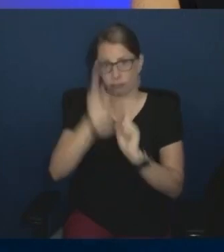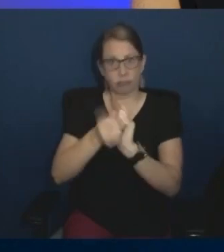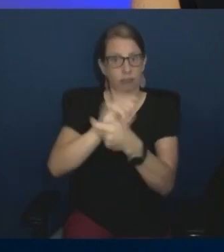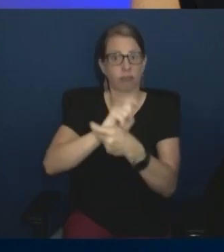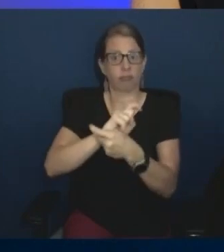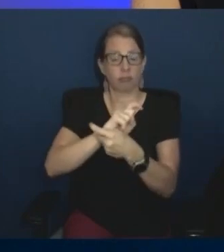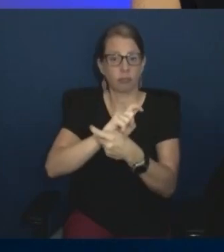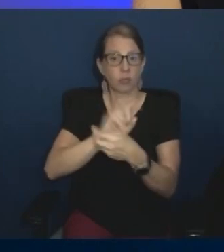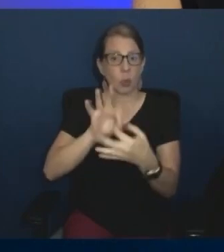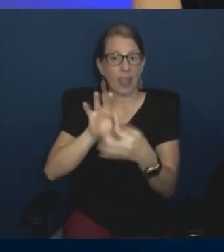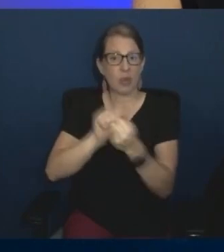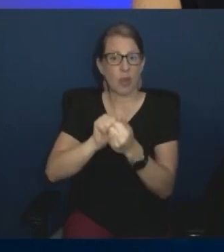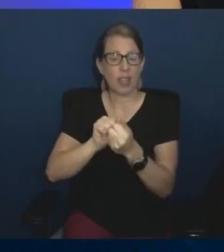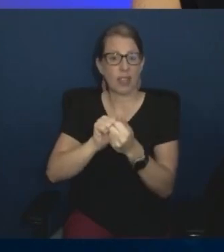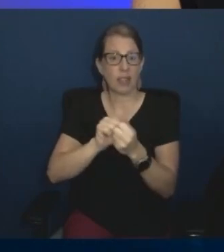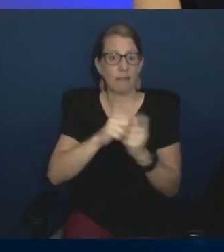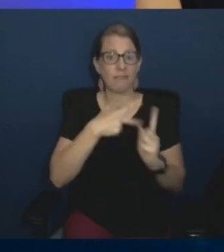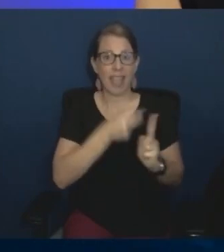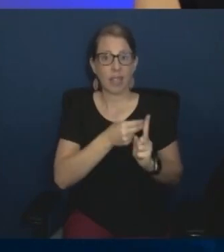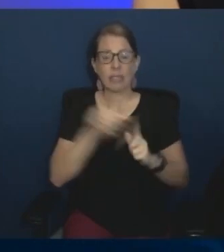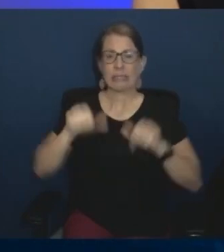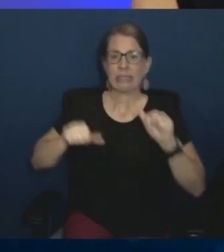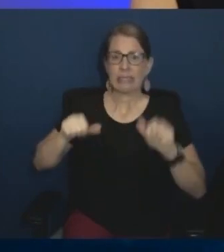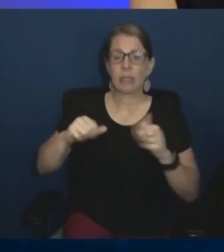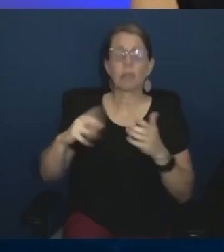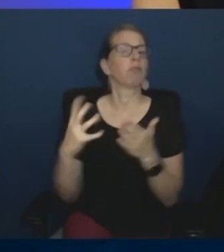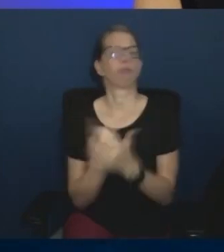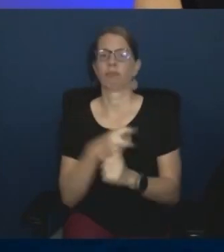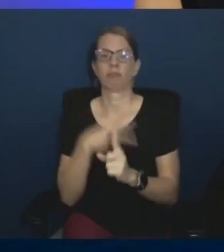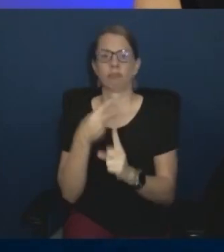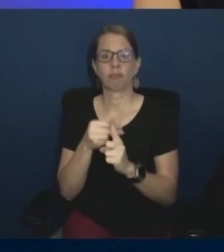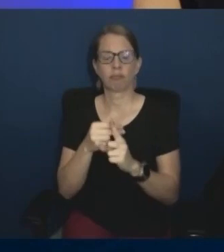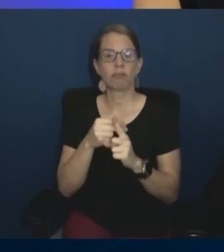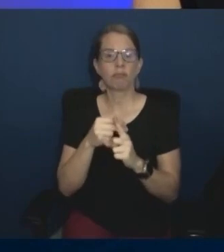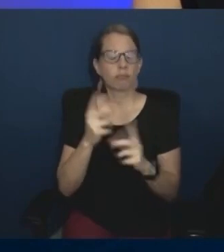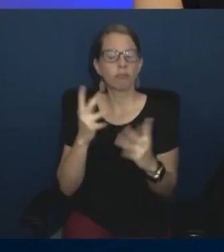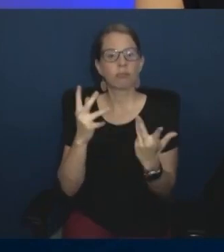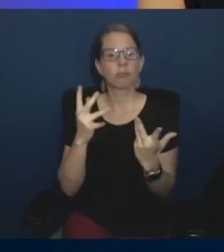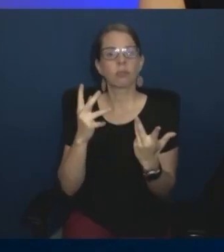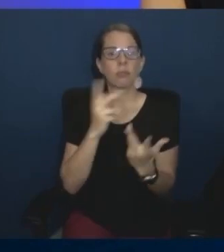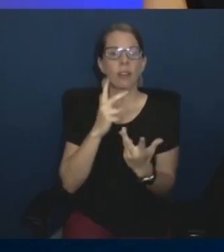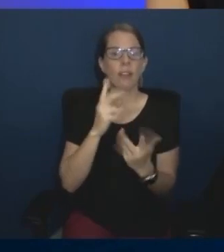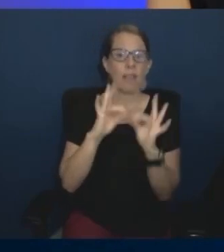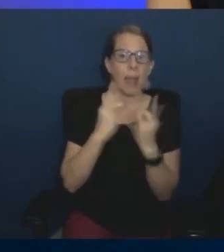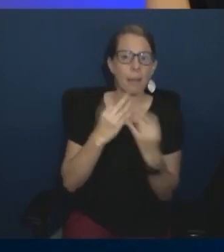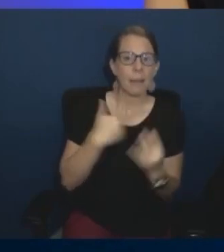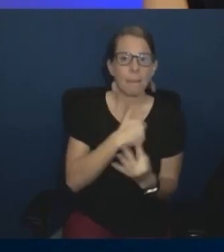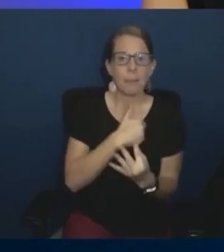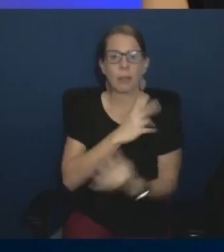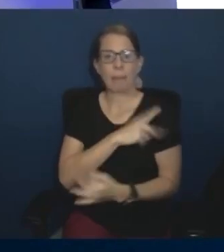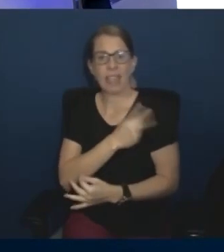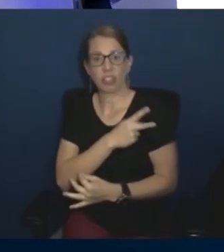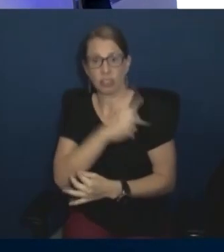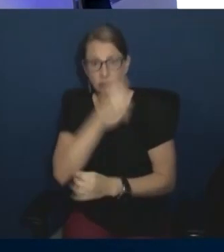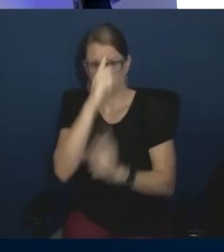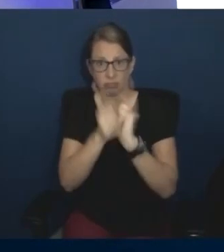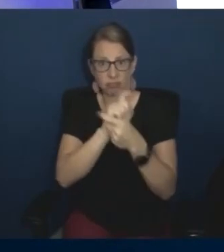to the vaccine, or holdouts coming around, or even family members of patients? I'm curious to see what you guys are